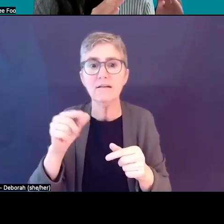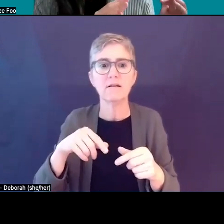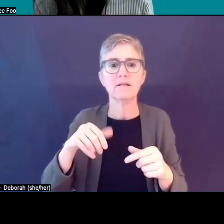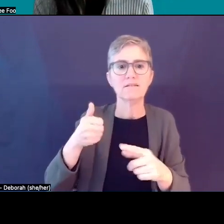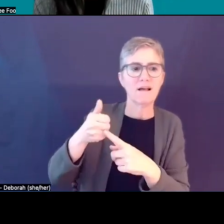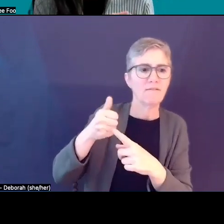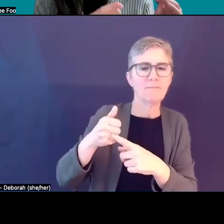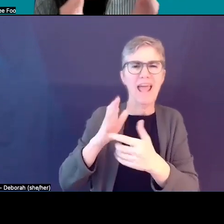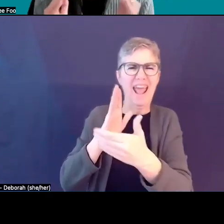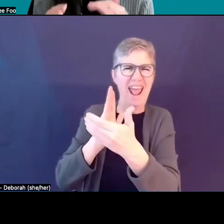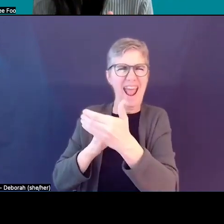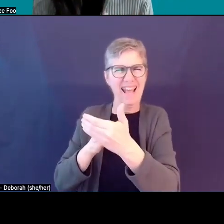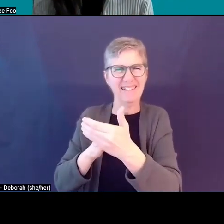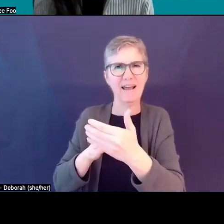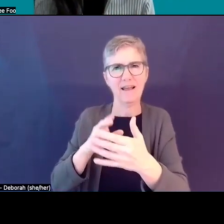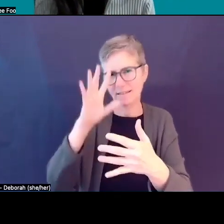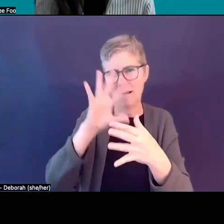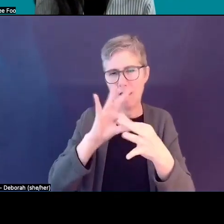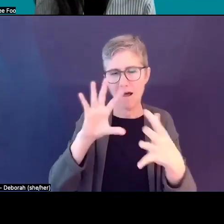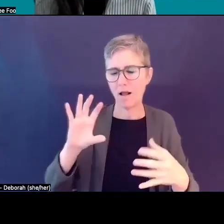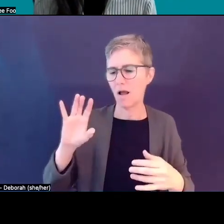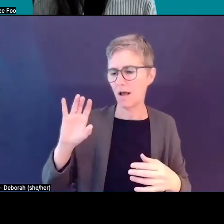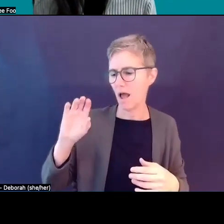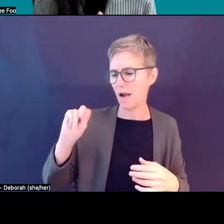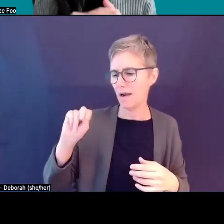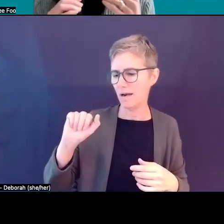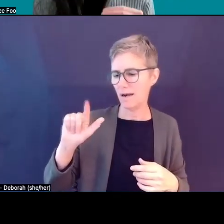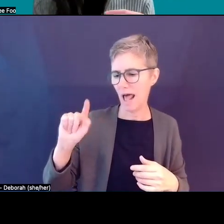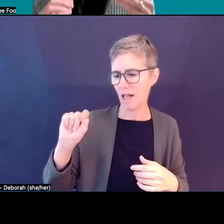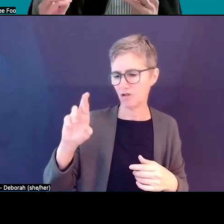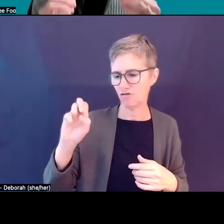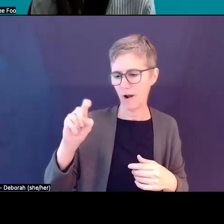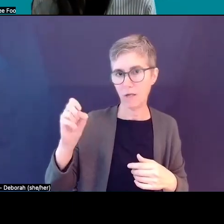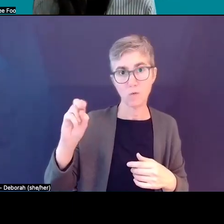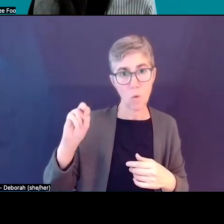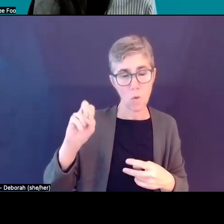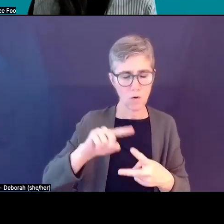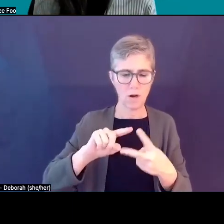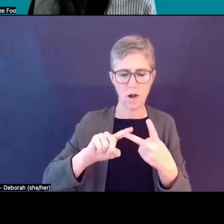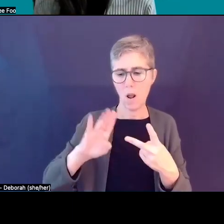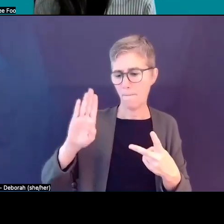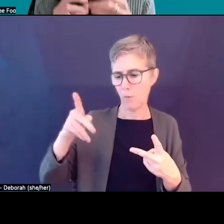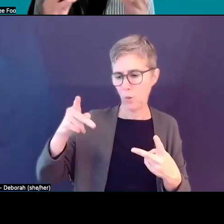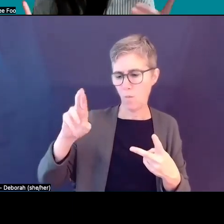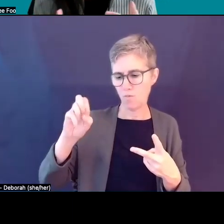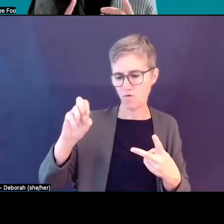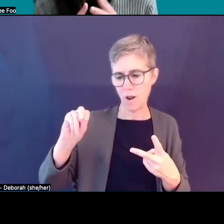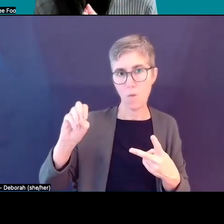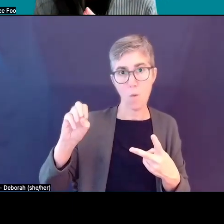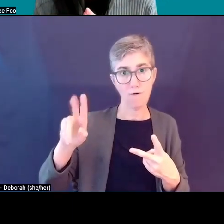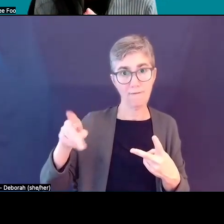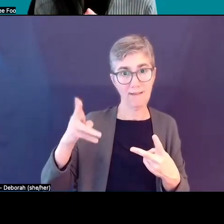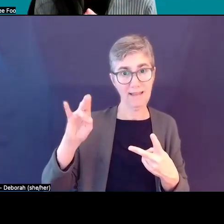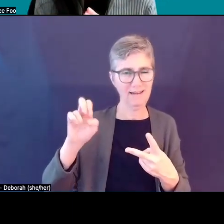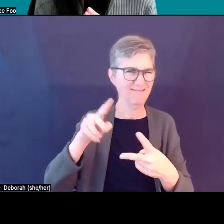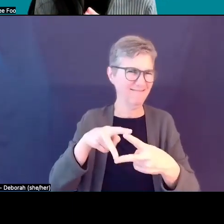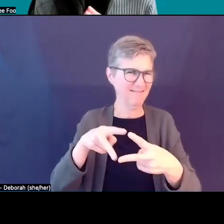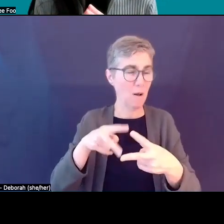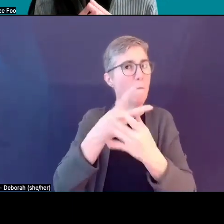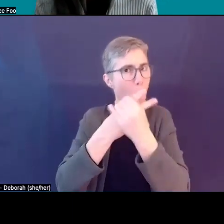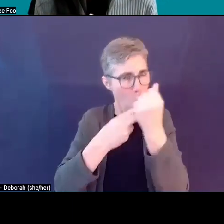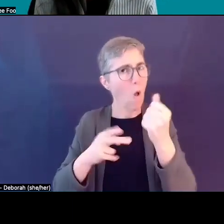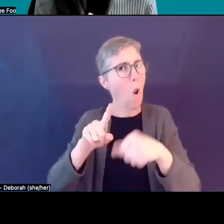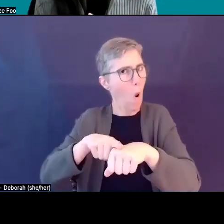antipsychotics, naltrexone, and buprenorphine, are ones with long-acting formulations that our initiative is focusing